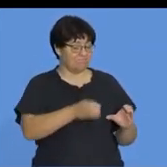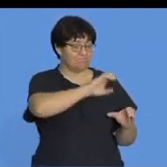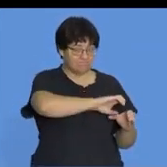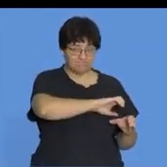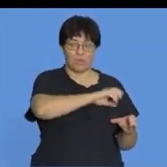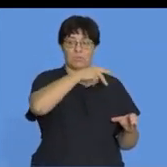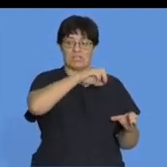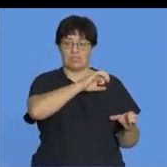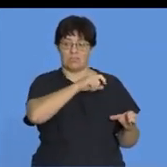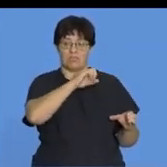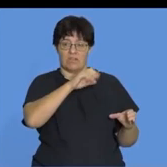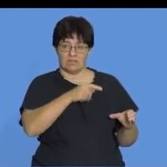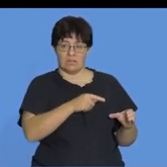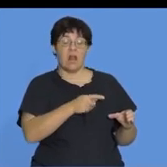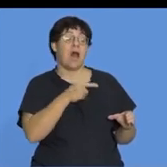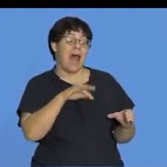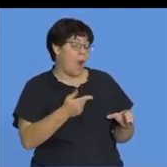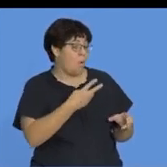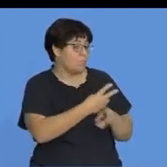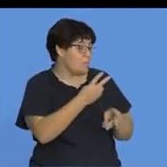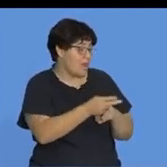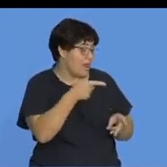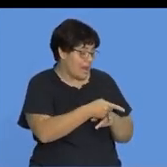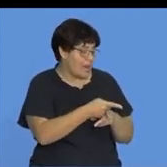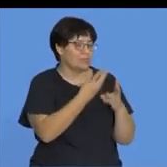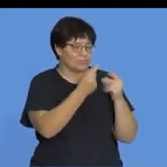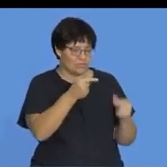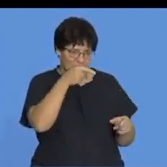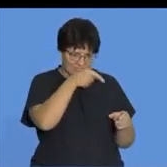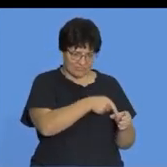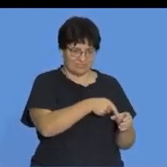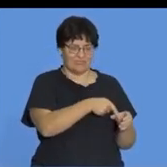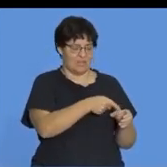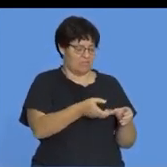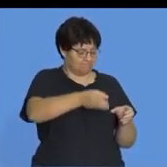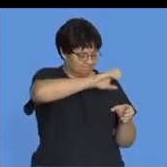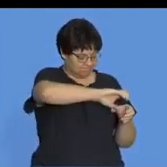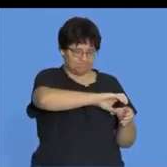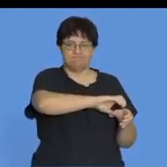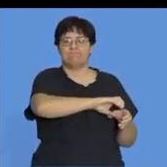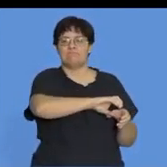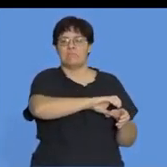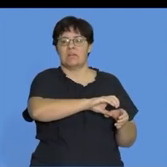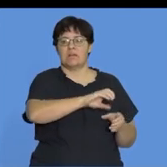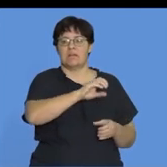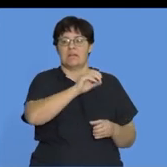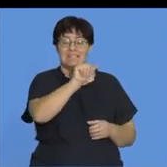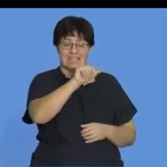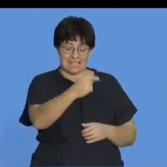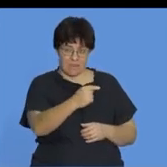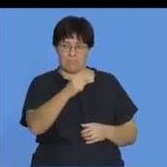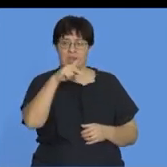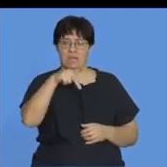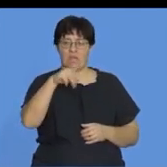by dissolving 6 grams of potassium sulfate in 500 cubic centimeters of water. So what